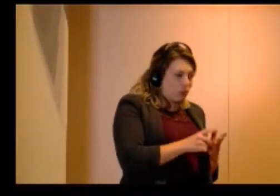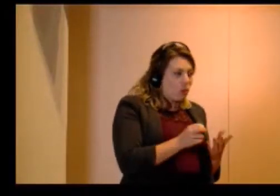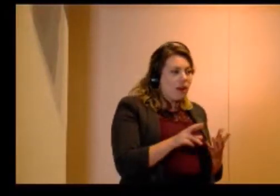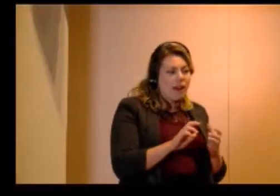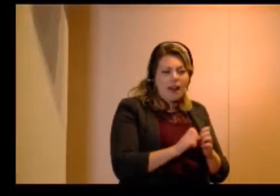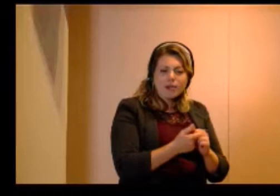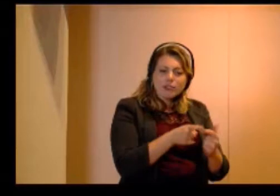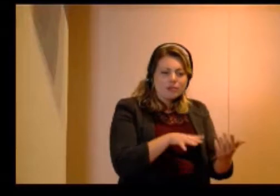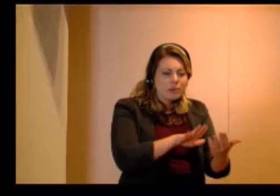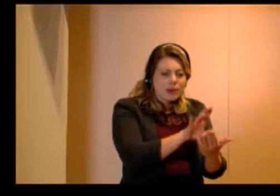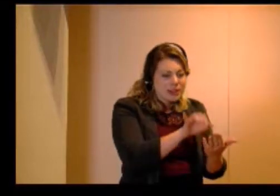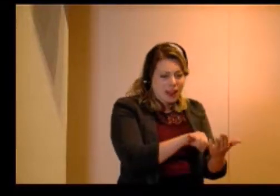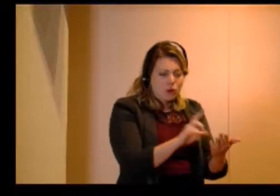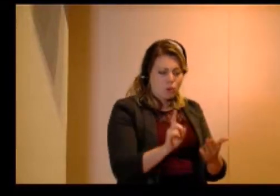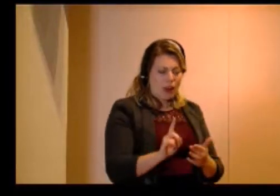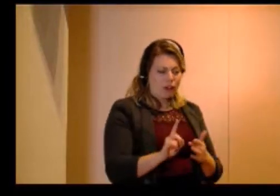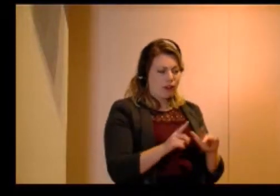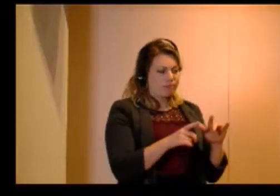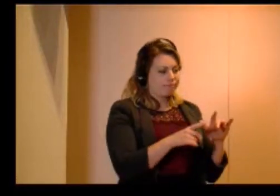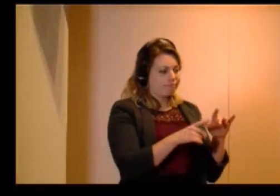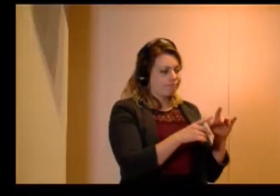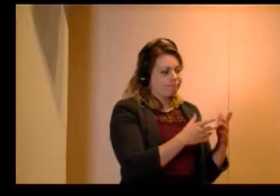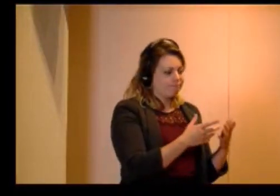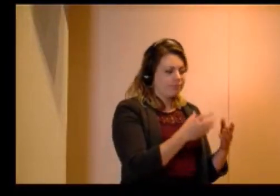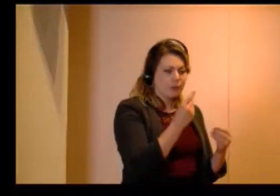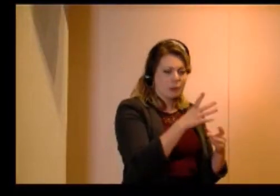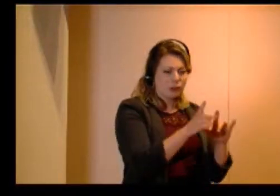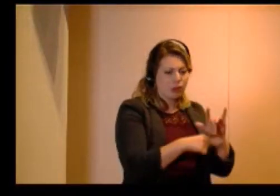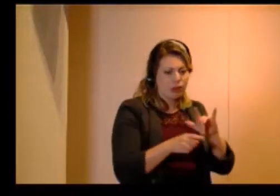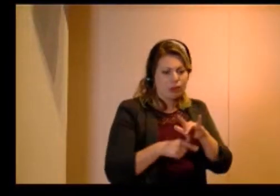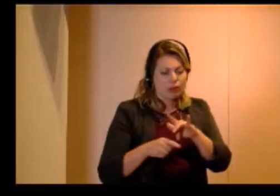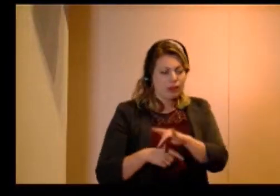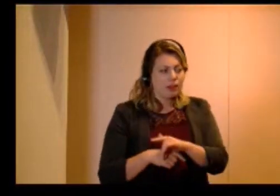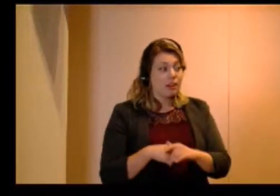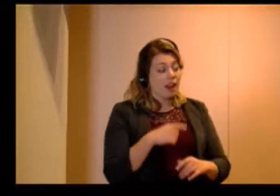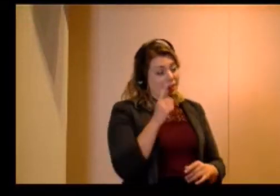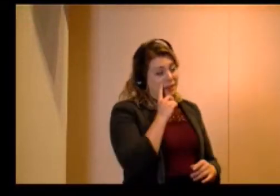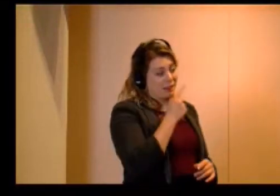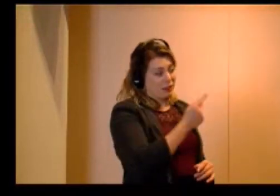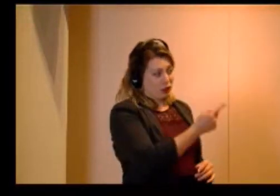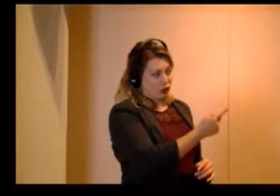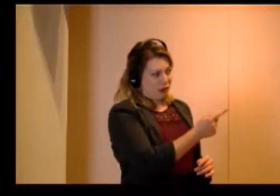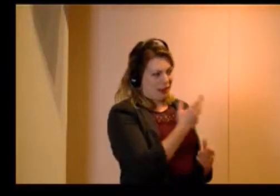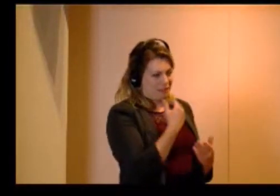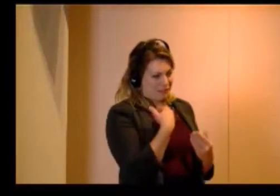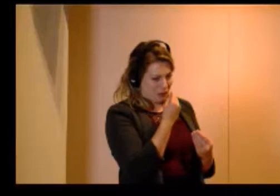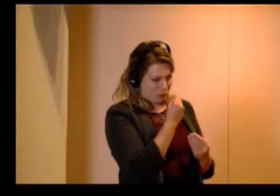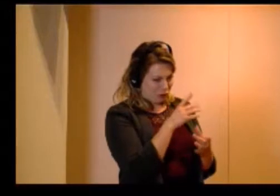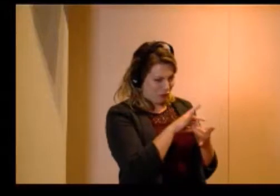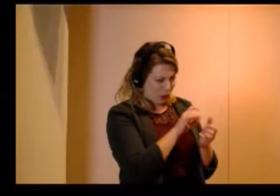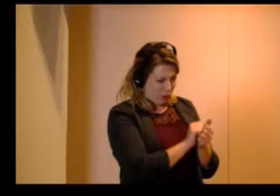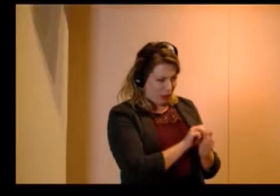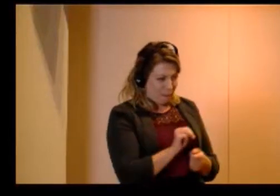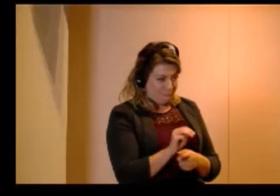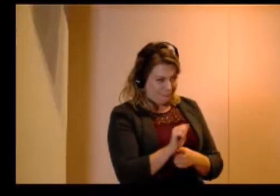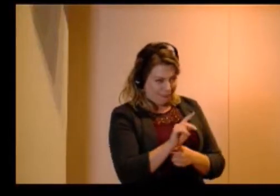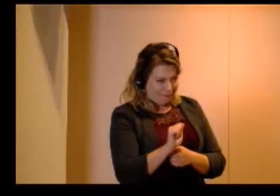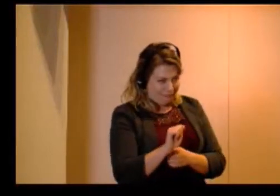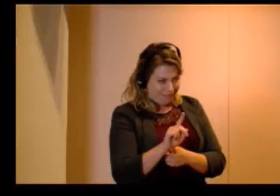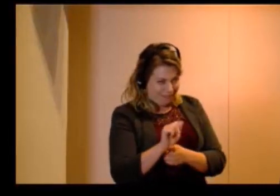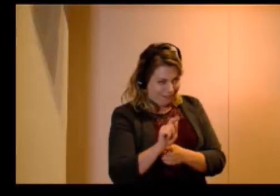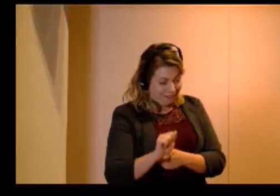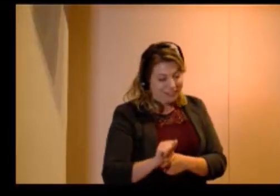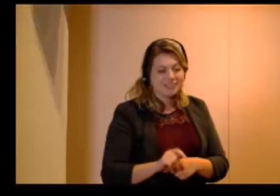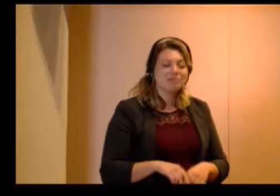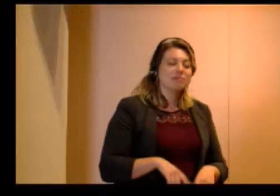did you address it? Where are the gaps? And I think that the two of you also have something to say about metadata. But I'd